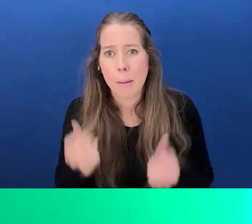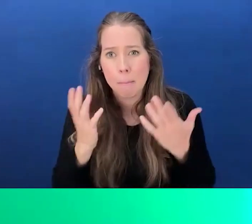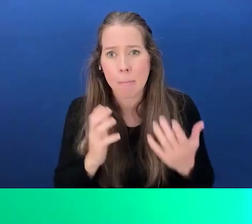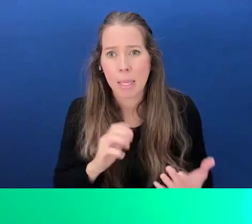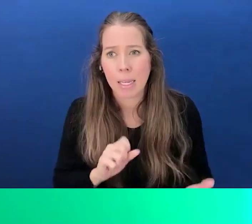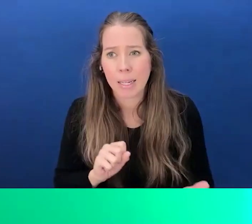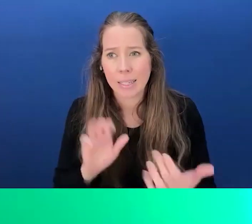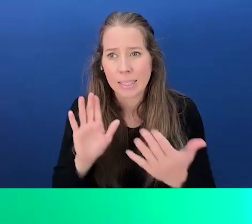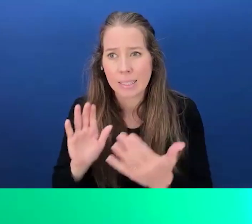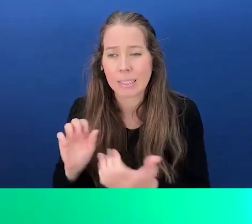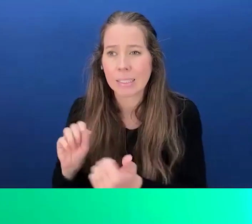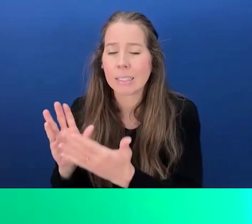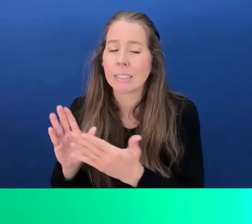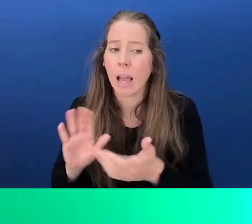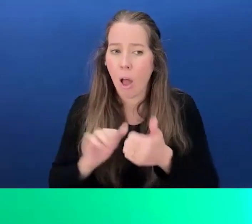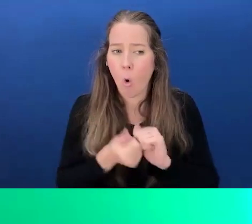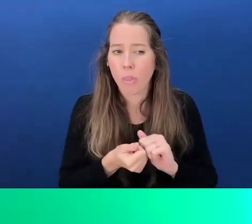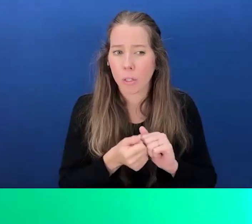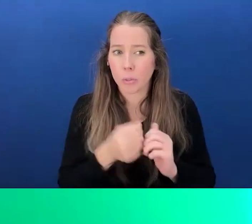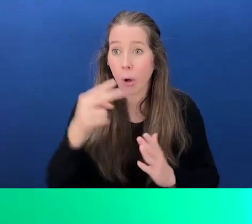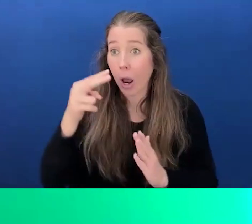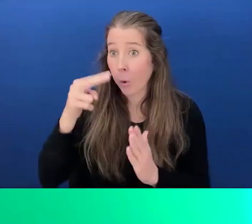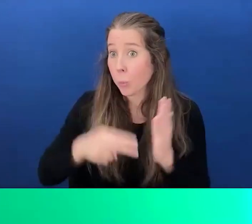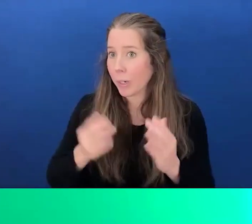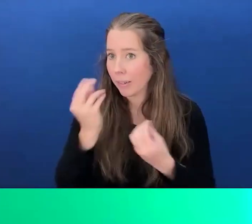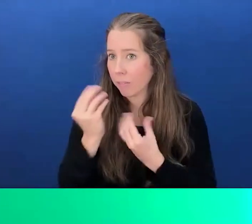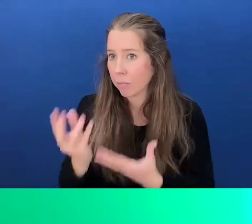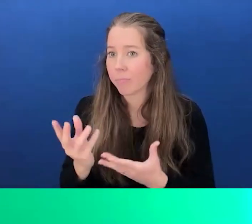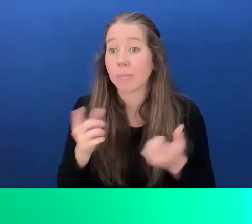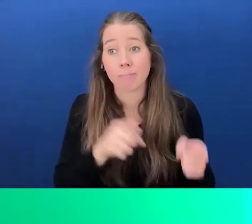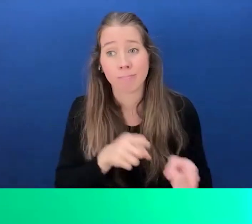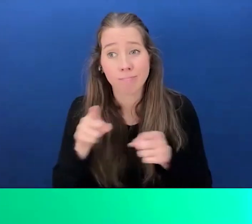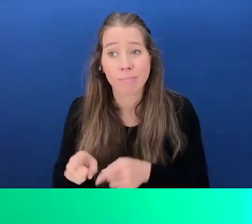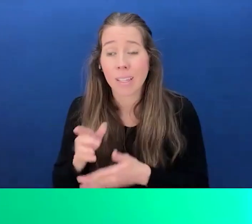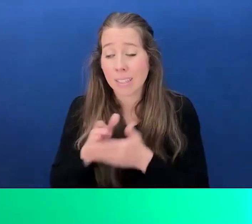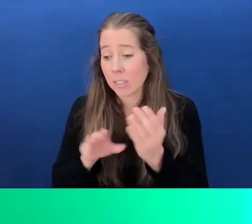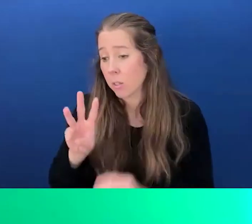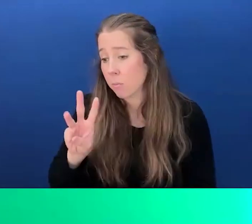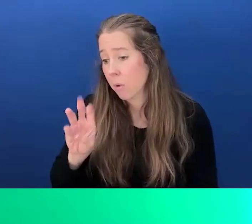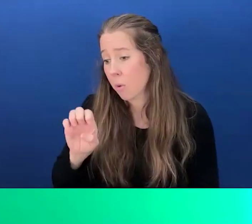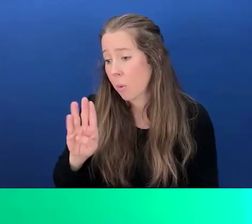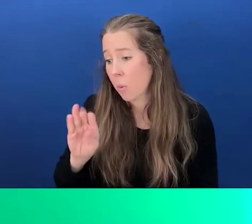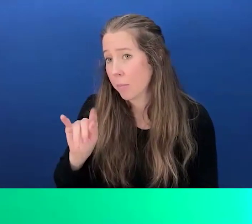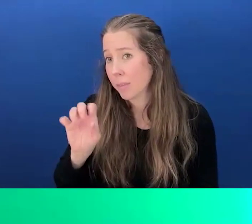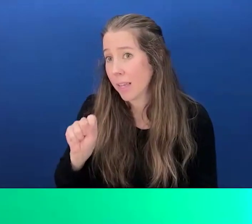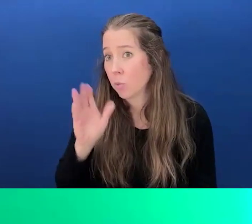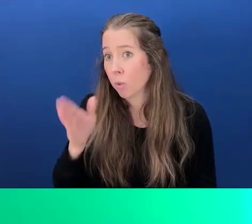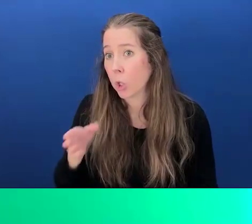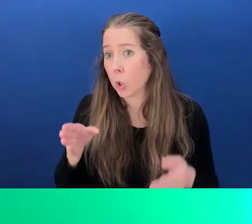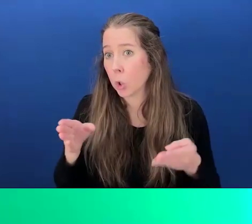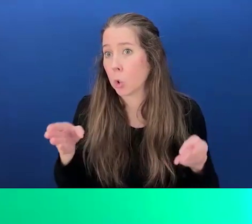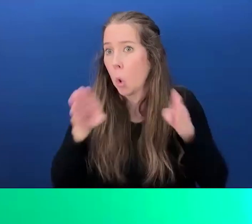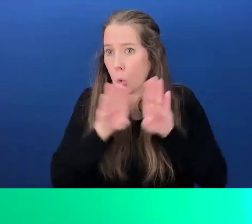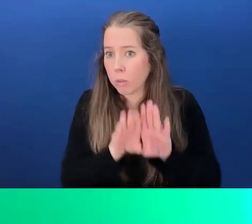are reading information. And what's happening now is some websites are starting to close the door so that they will try to